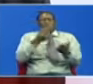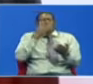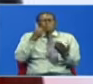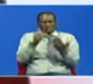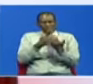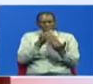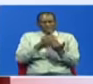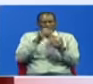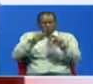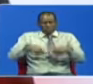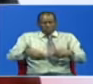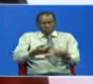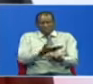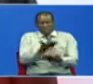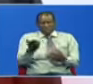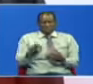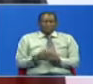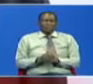afford them.